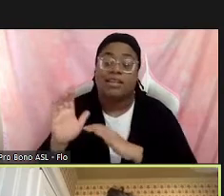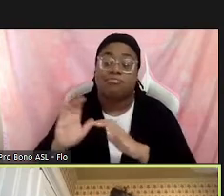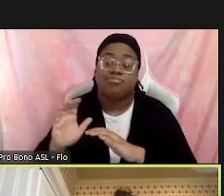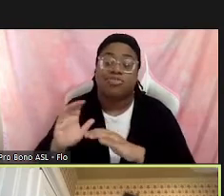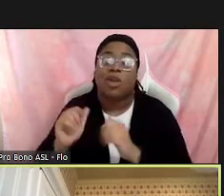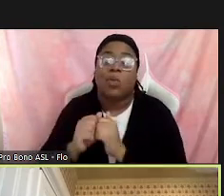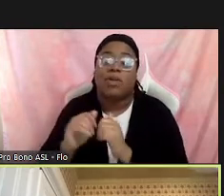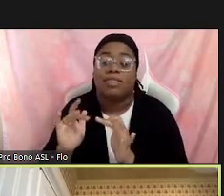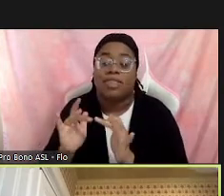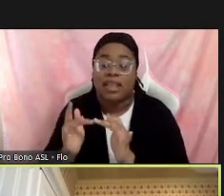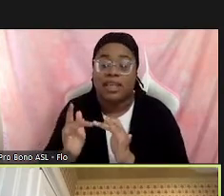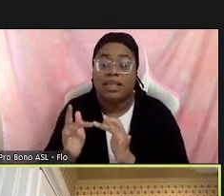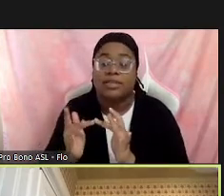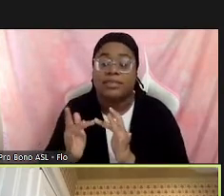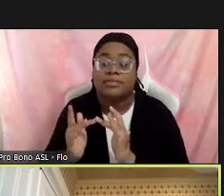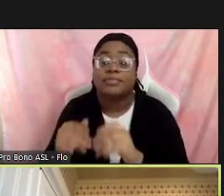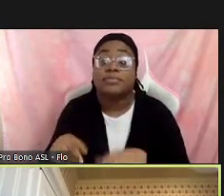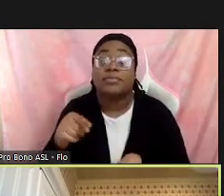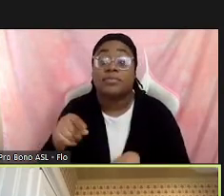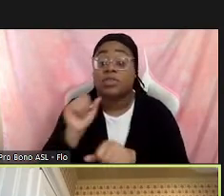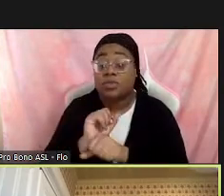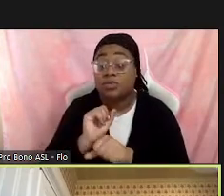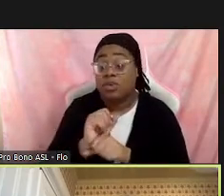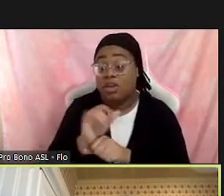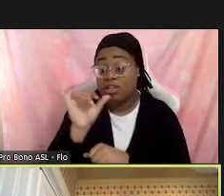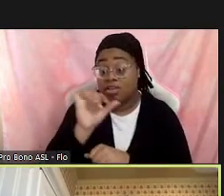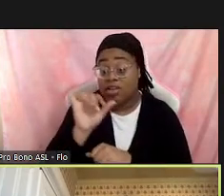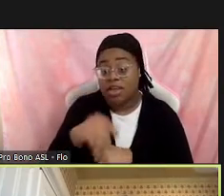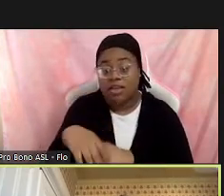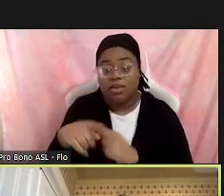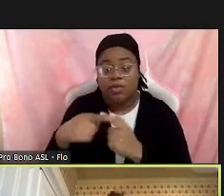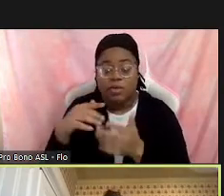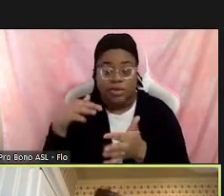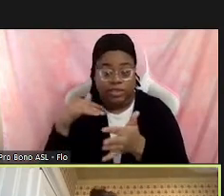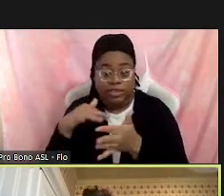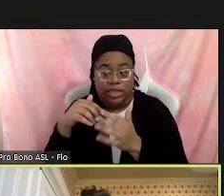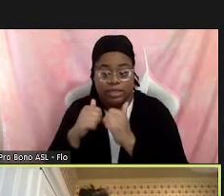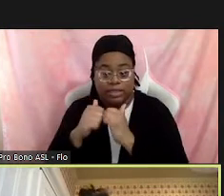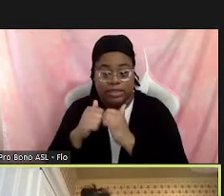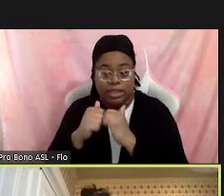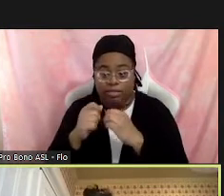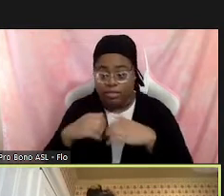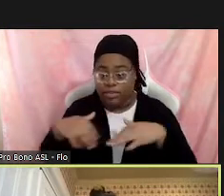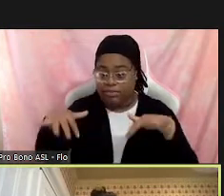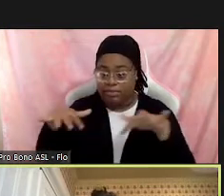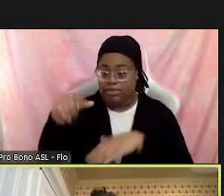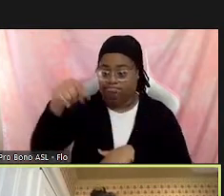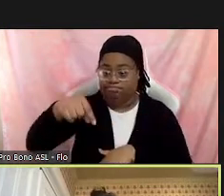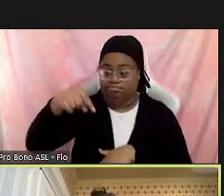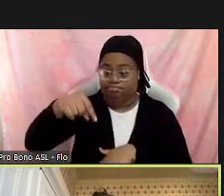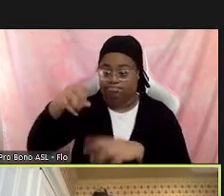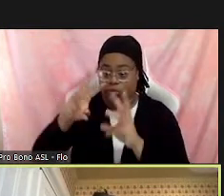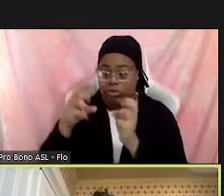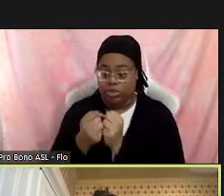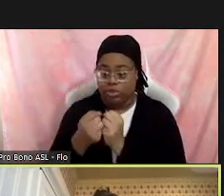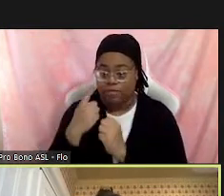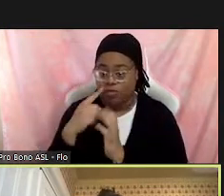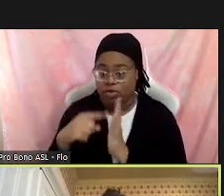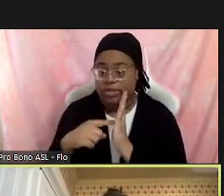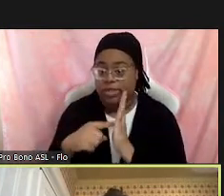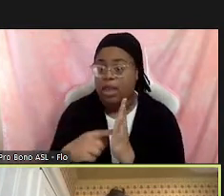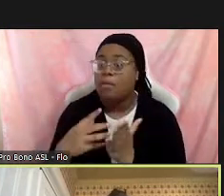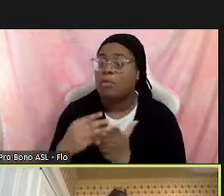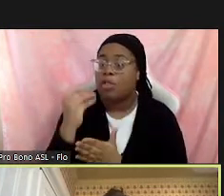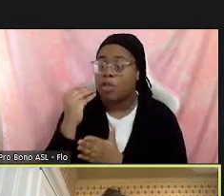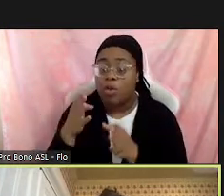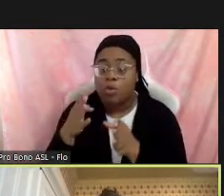And this work also looks like when we study together in spaces like this session today to learn about the